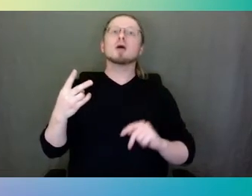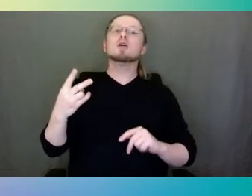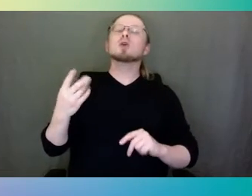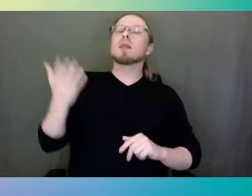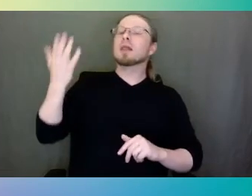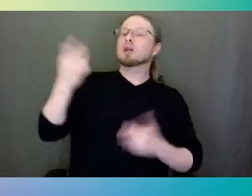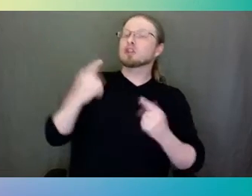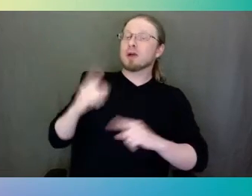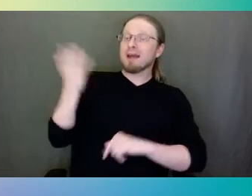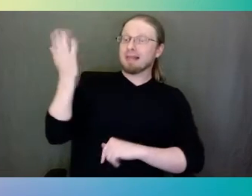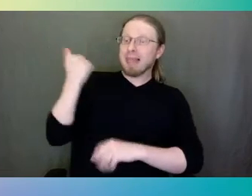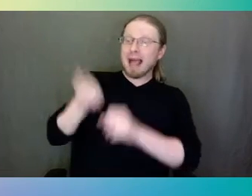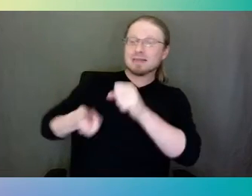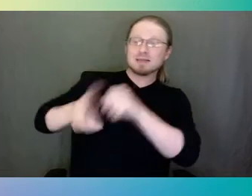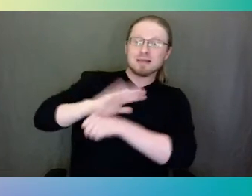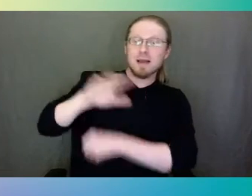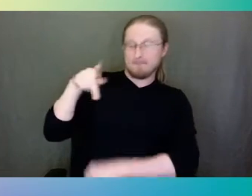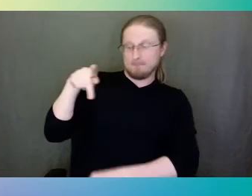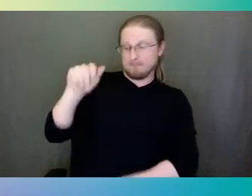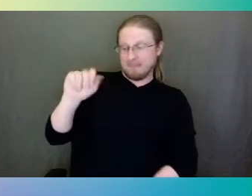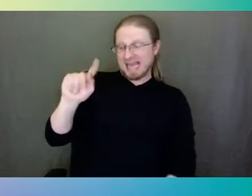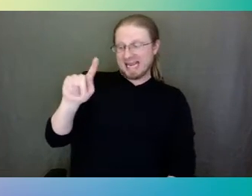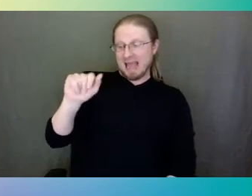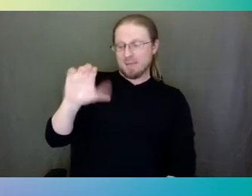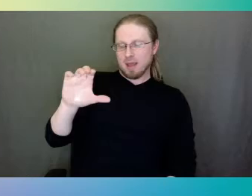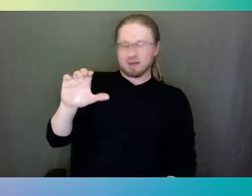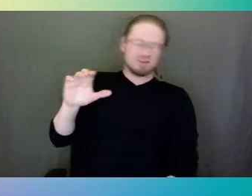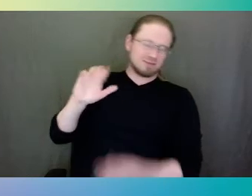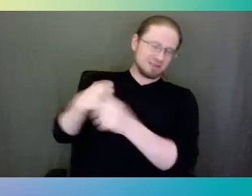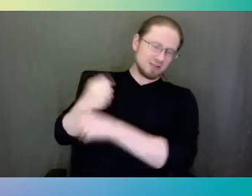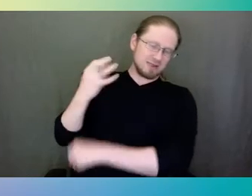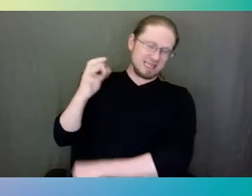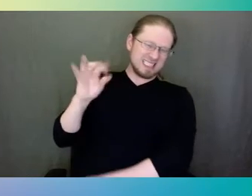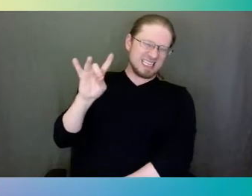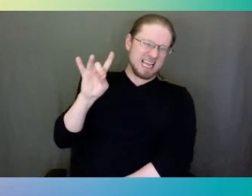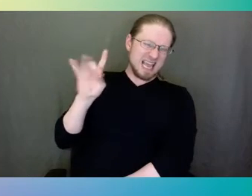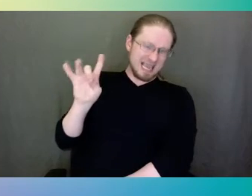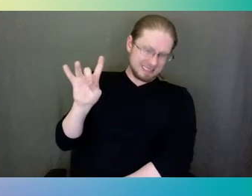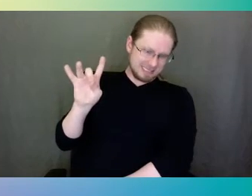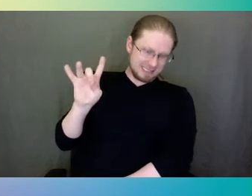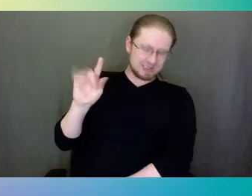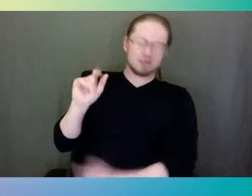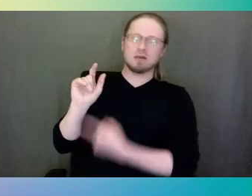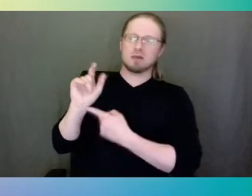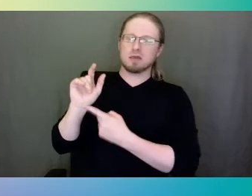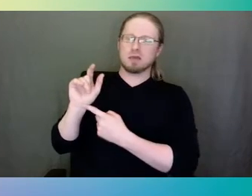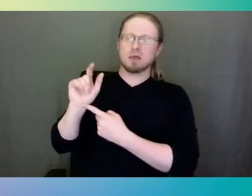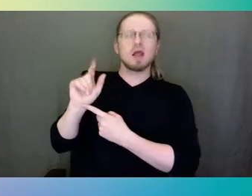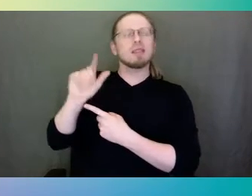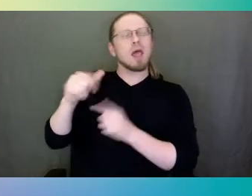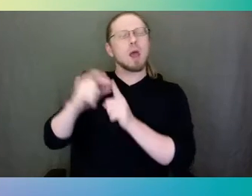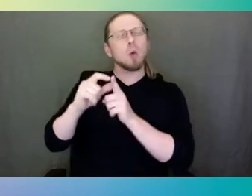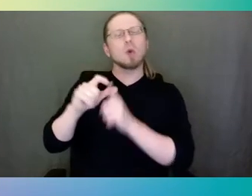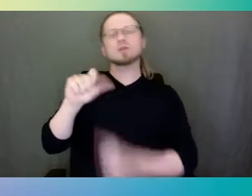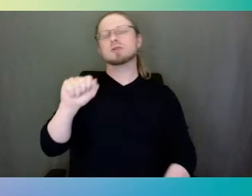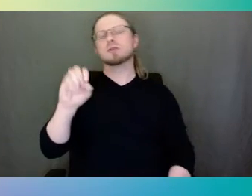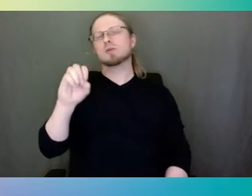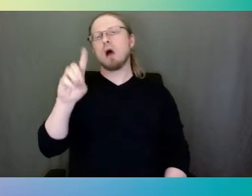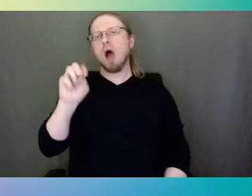pandemic. Before this, the term sodomy was used to mean any